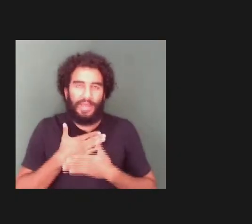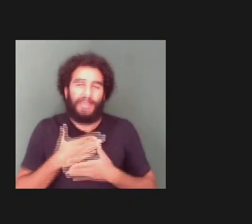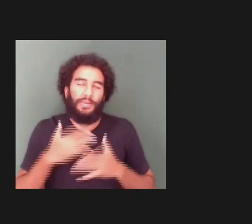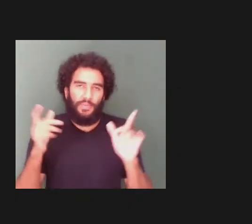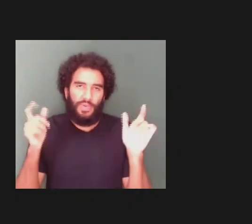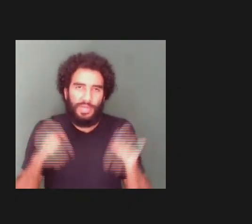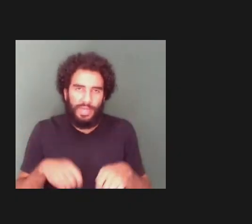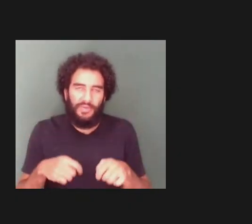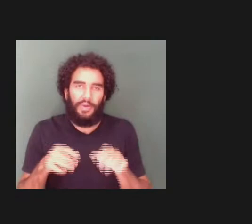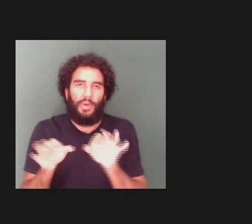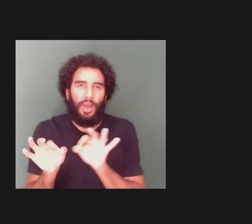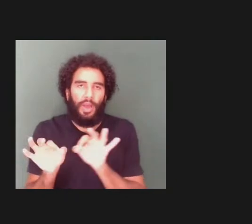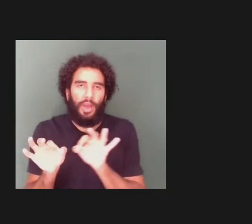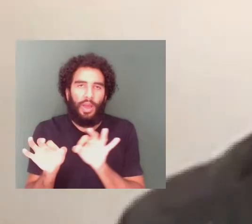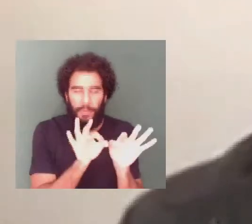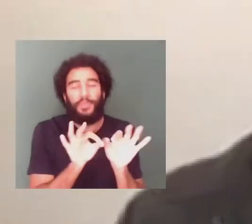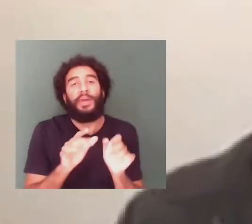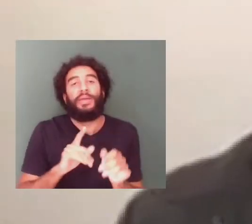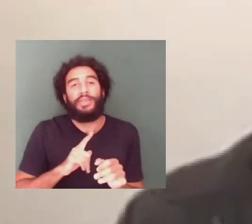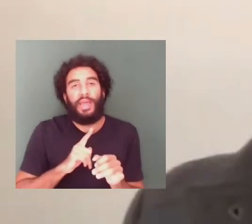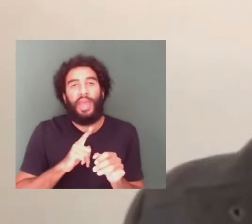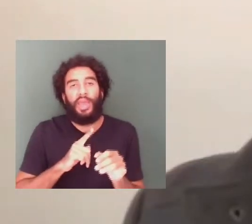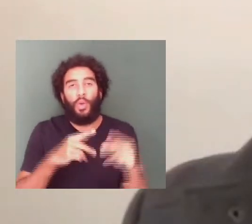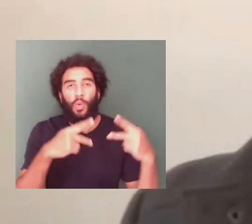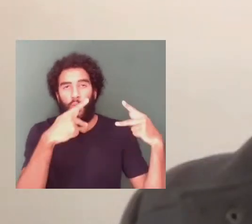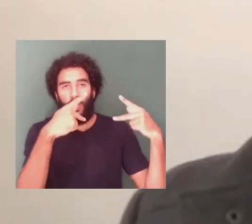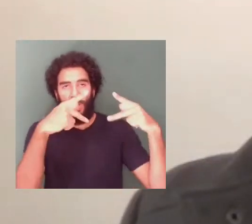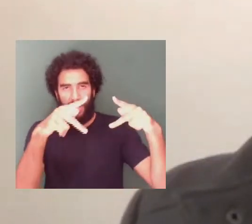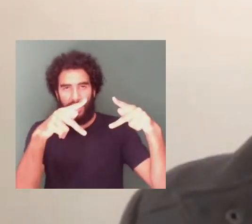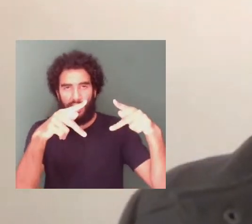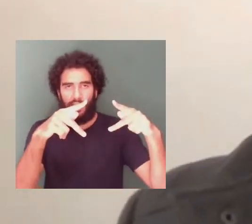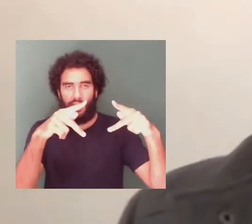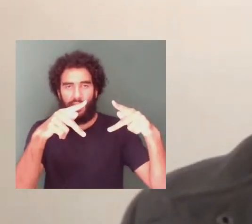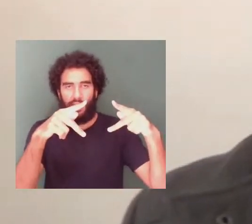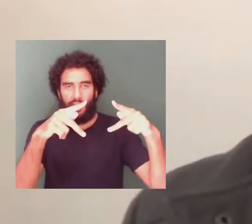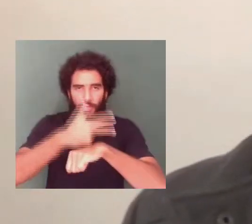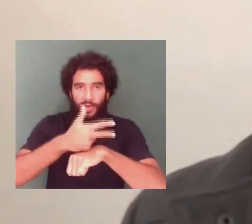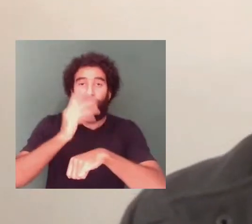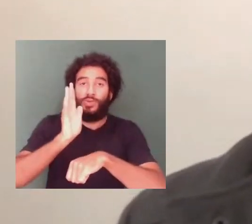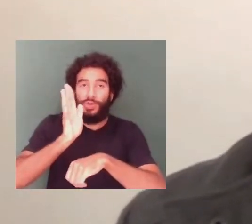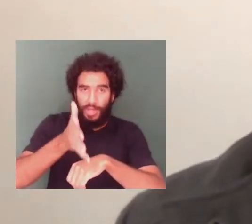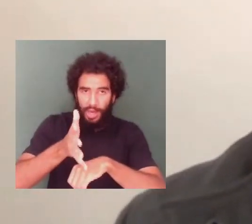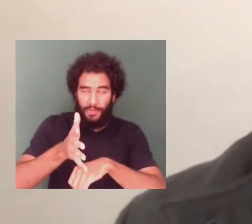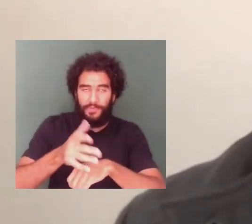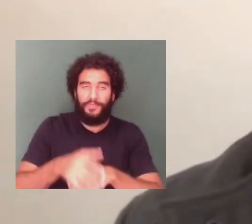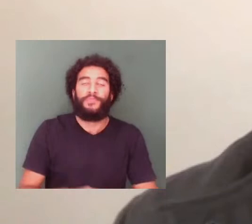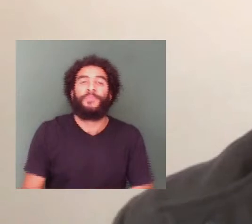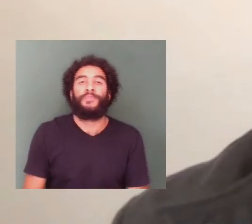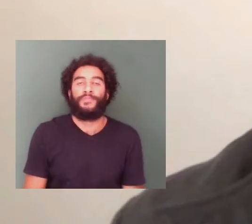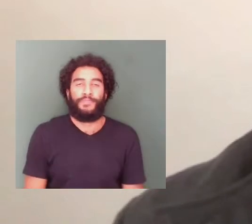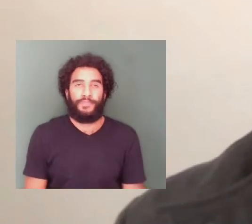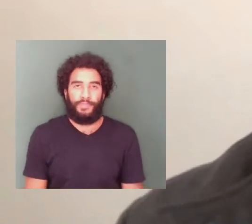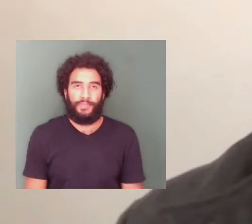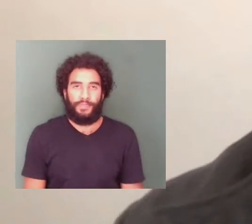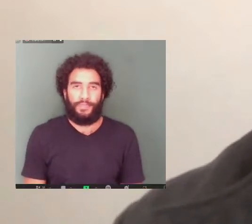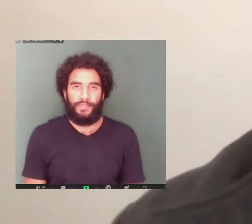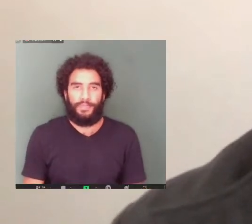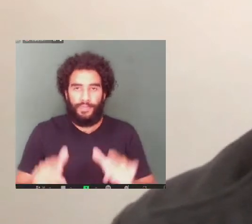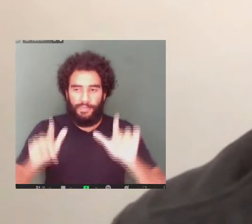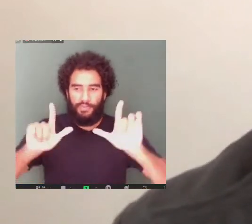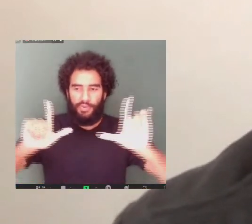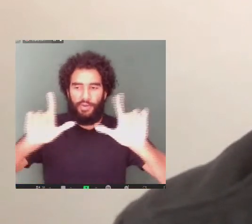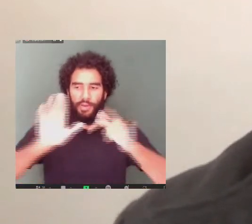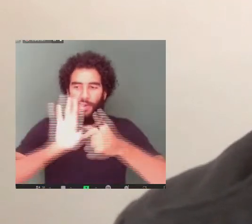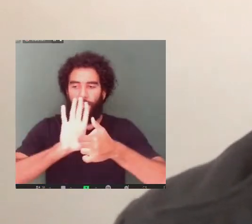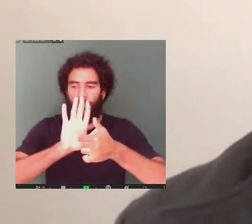to be able to hear from Dr. Marcos, and we also shared the link for the video